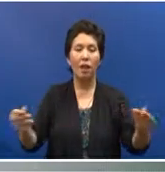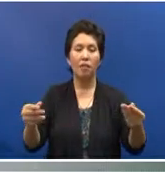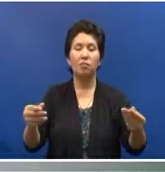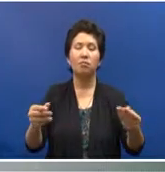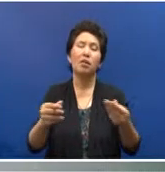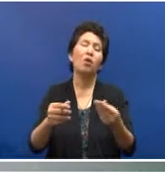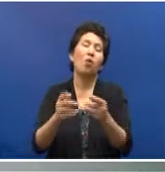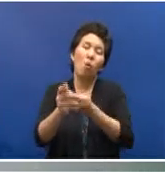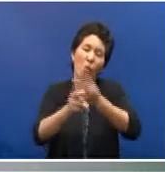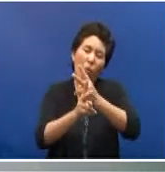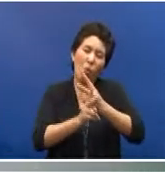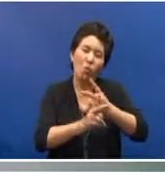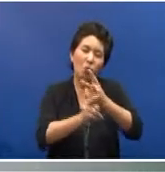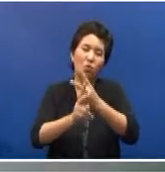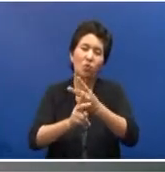kin group.